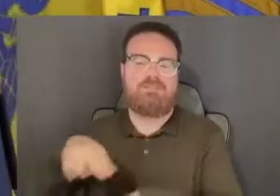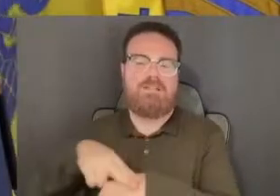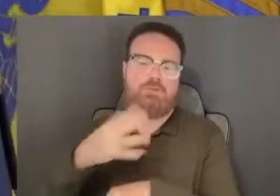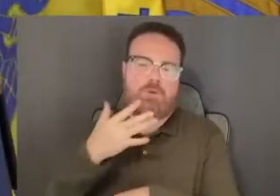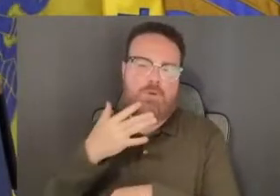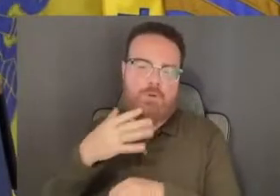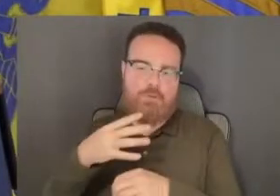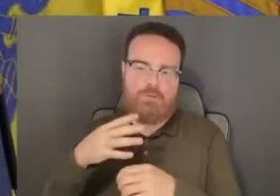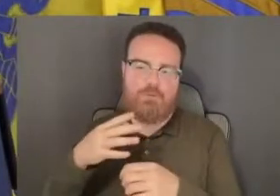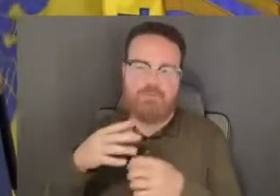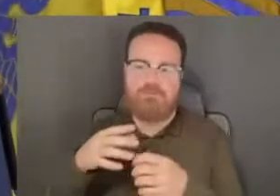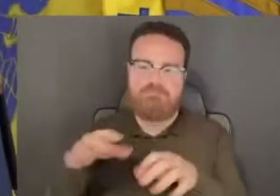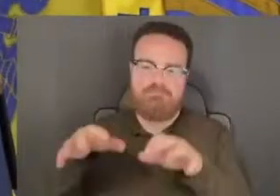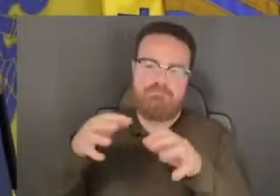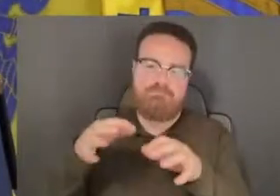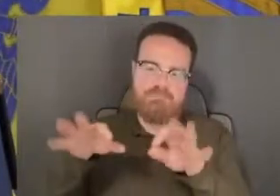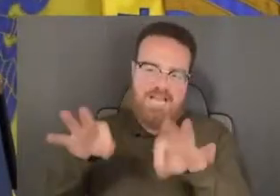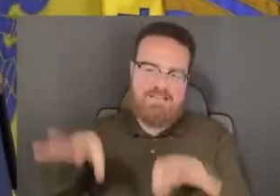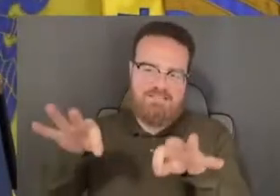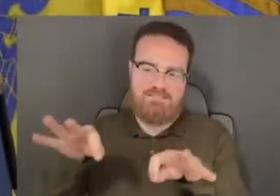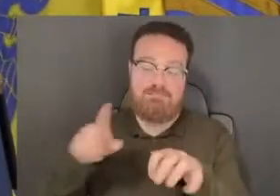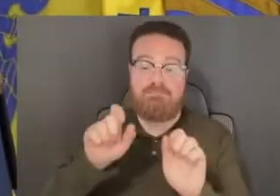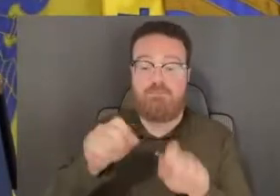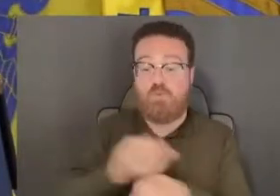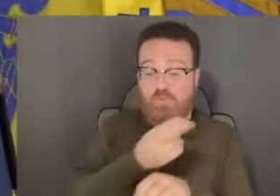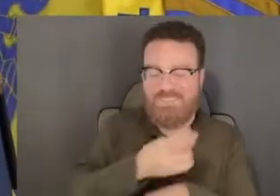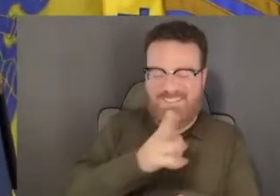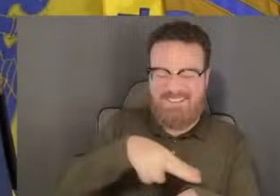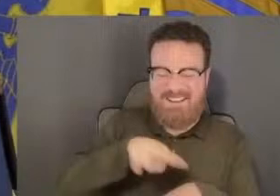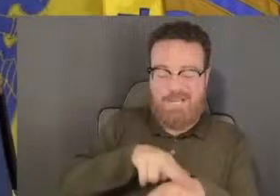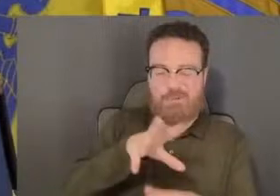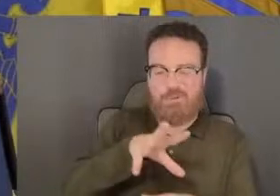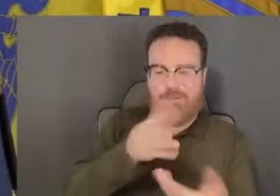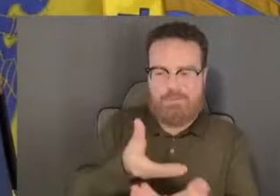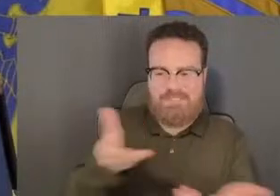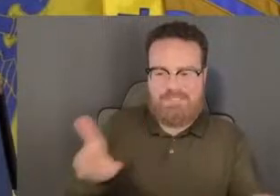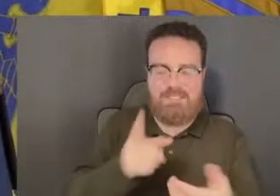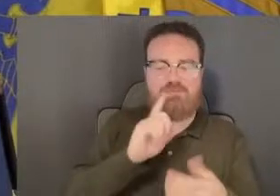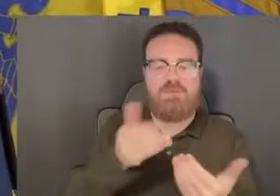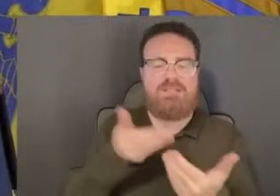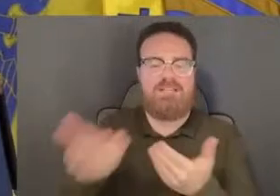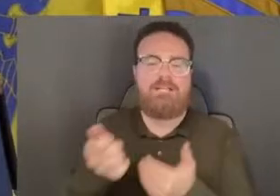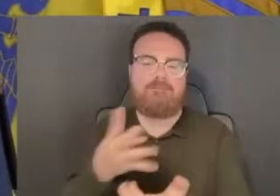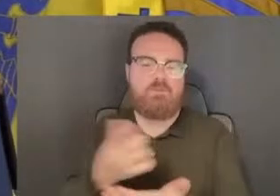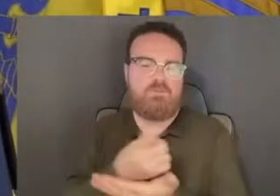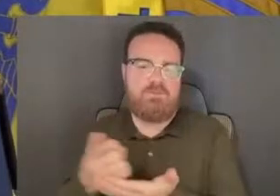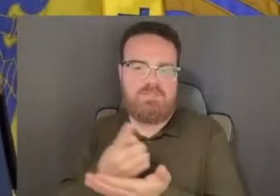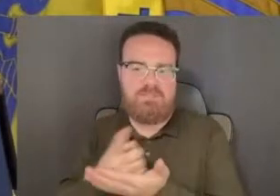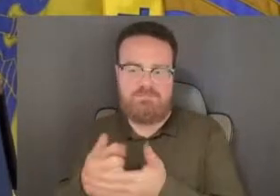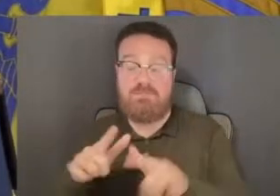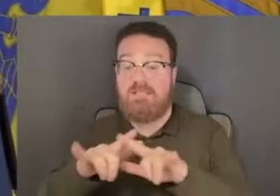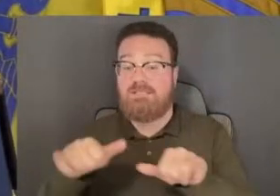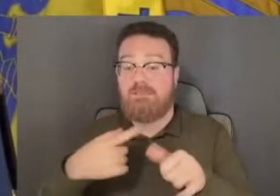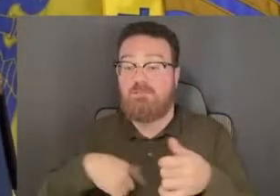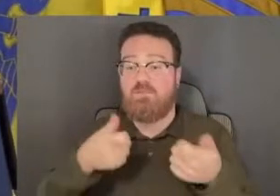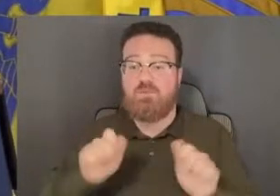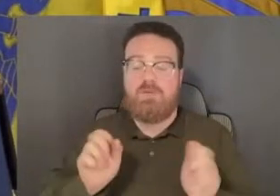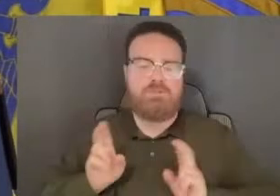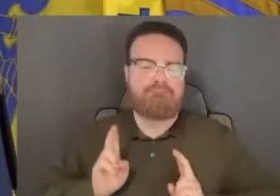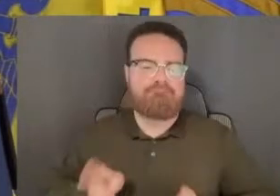ingredients in the coming weeks, while also accelerating the review and approval of other natural ingredient